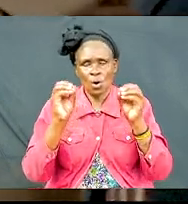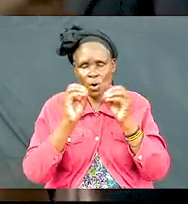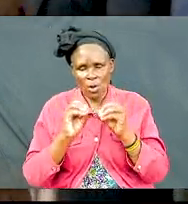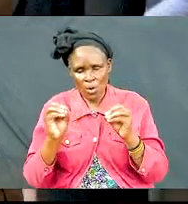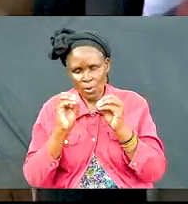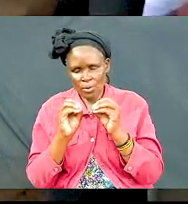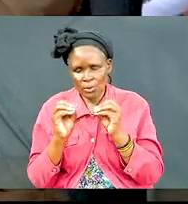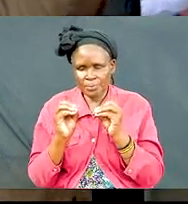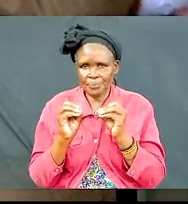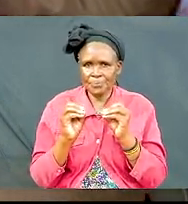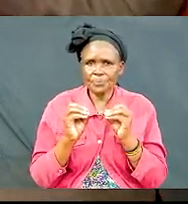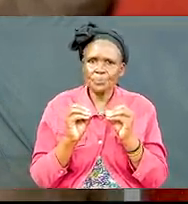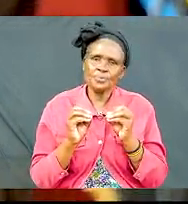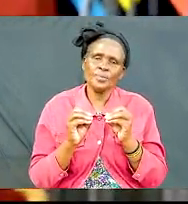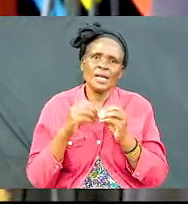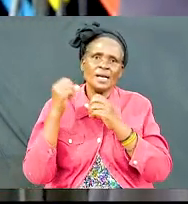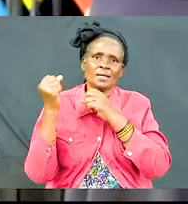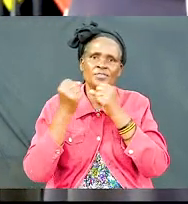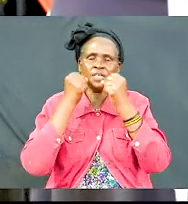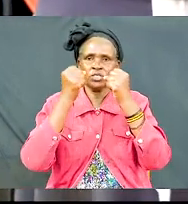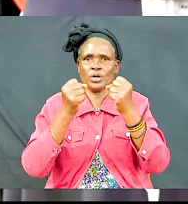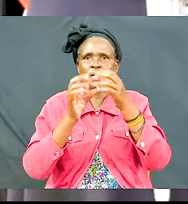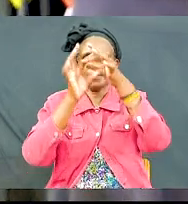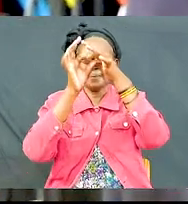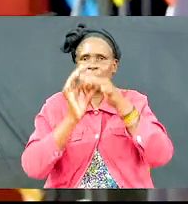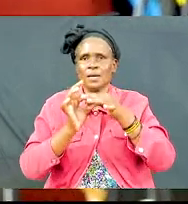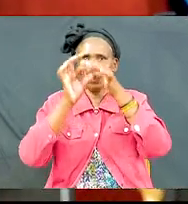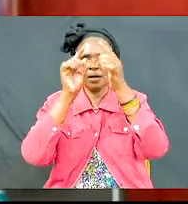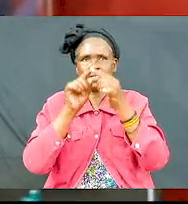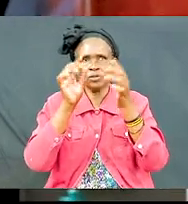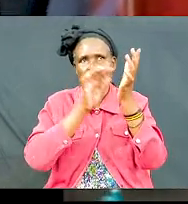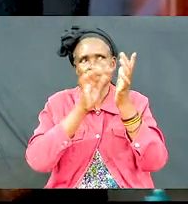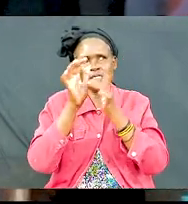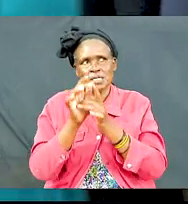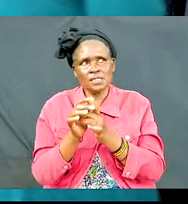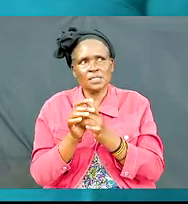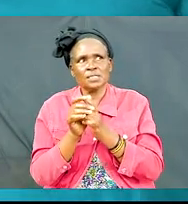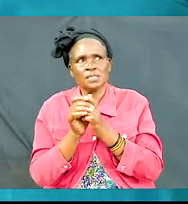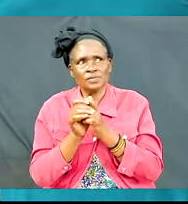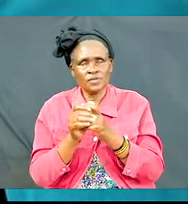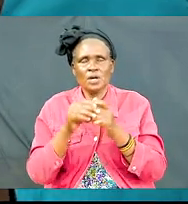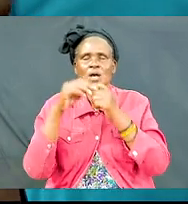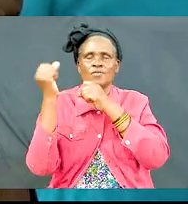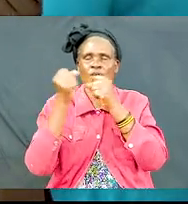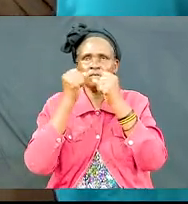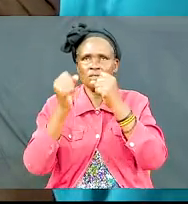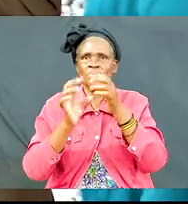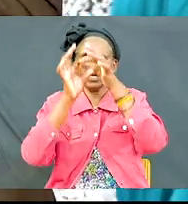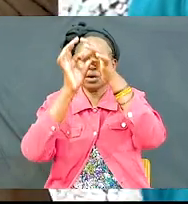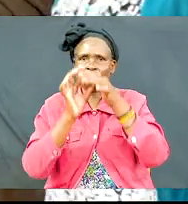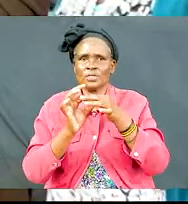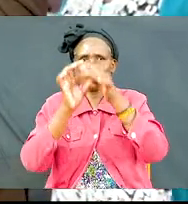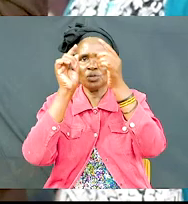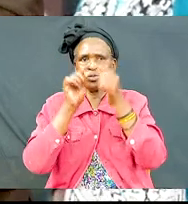oh, oh, oh, victory belongs to Jesus. Victory belongs to